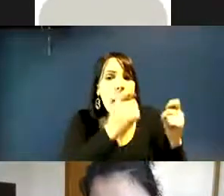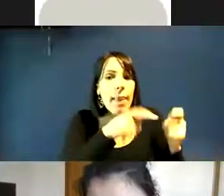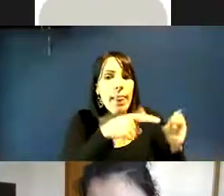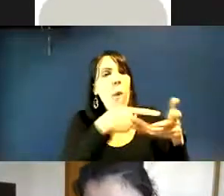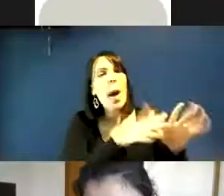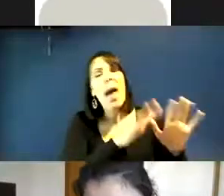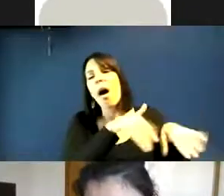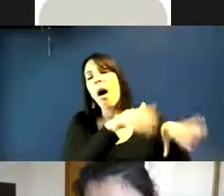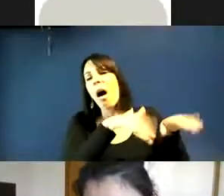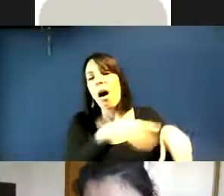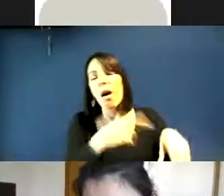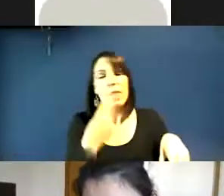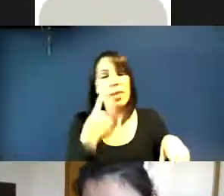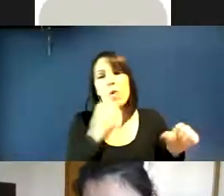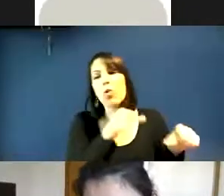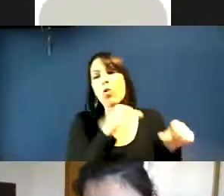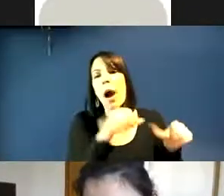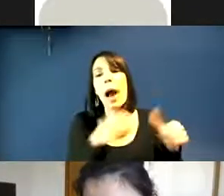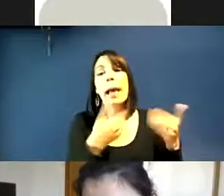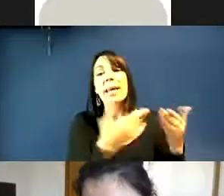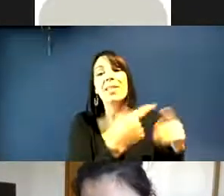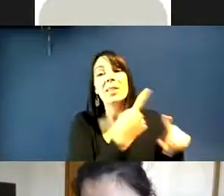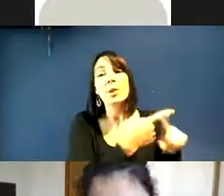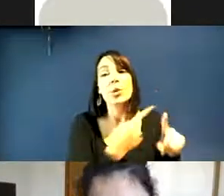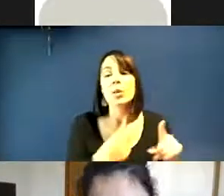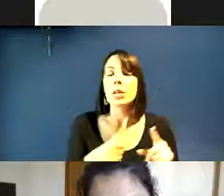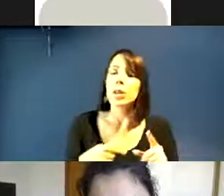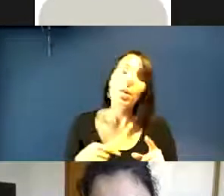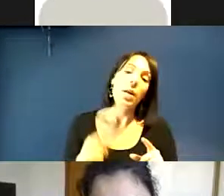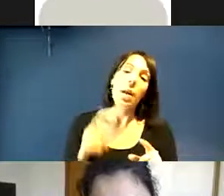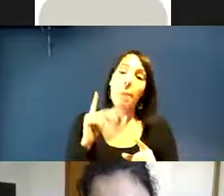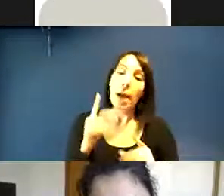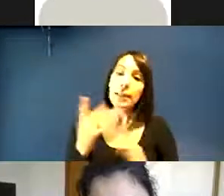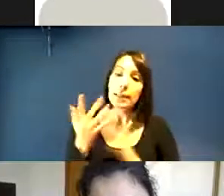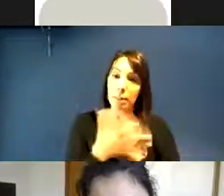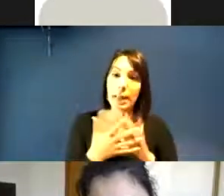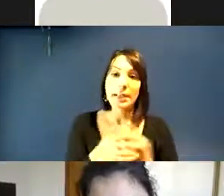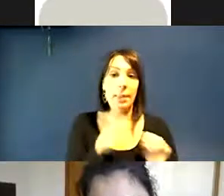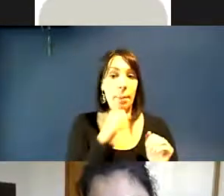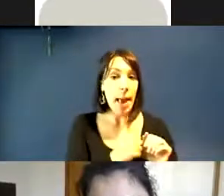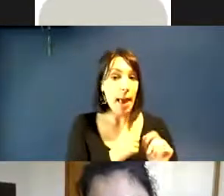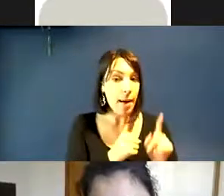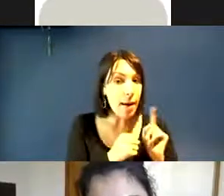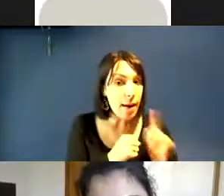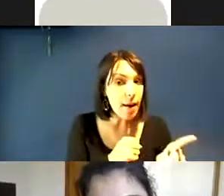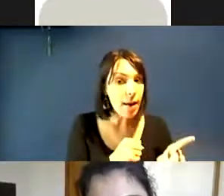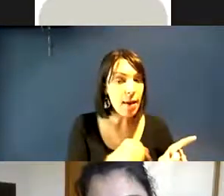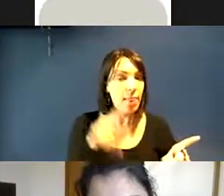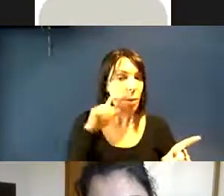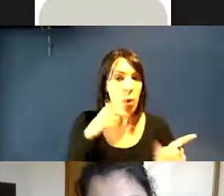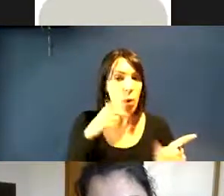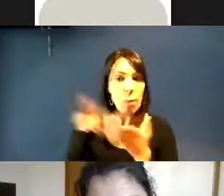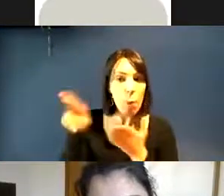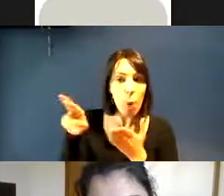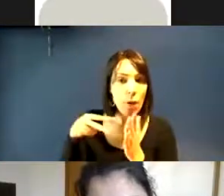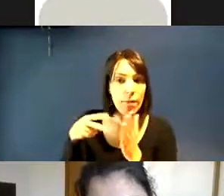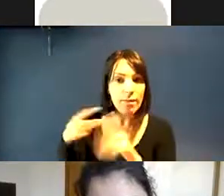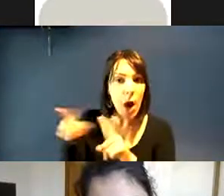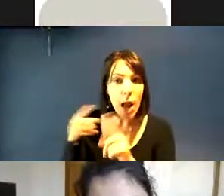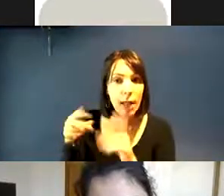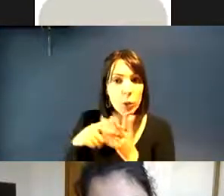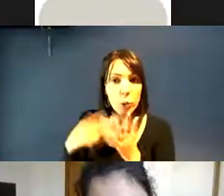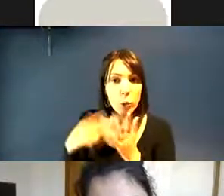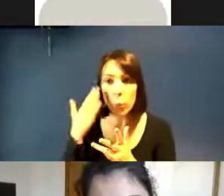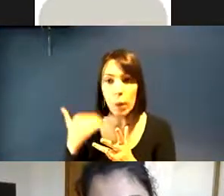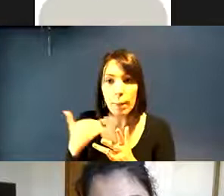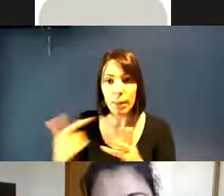I think it means as well that men are going to be less likely to report violence towards women because they're going to feel like their alliances should be with the